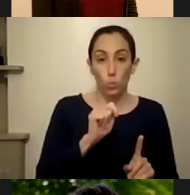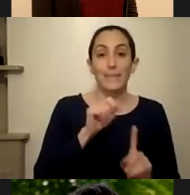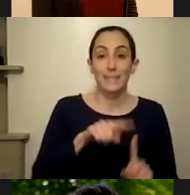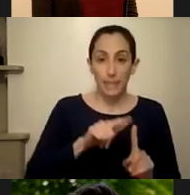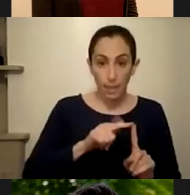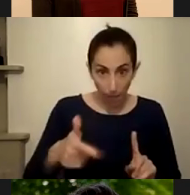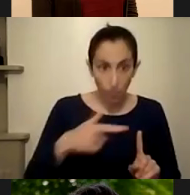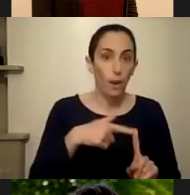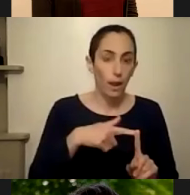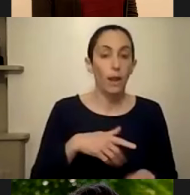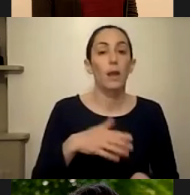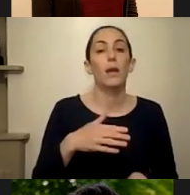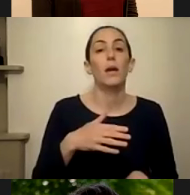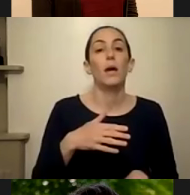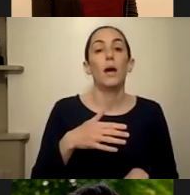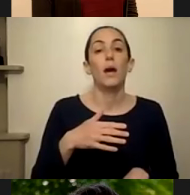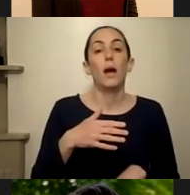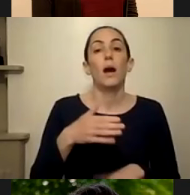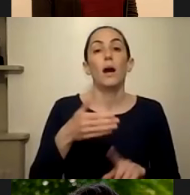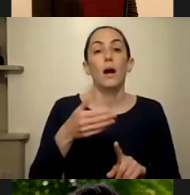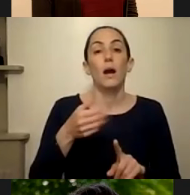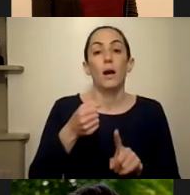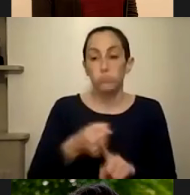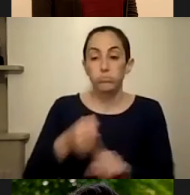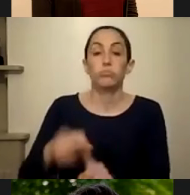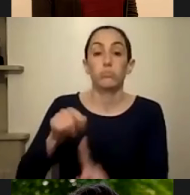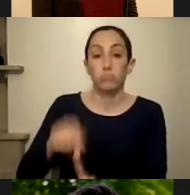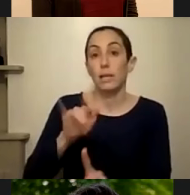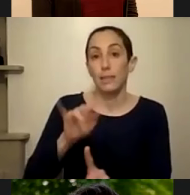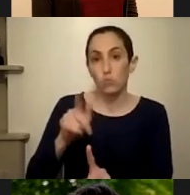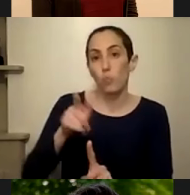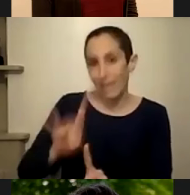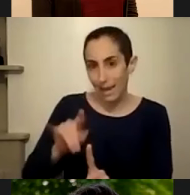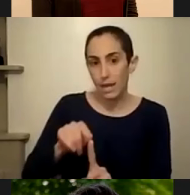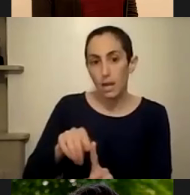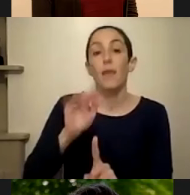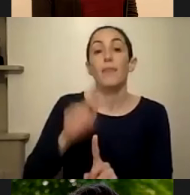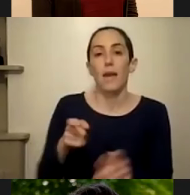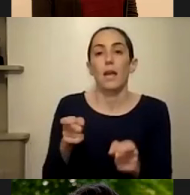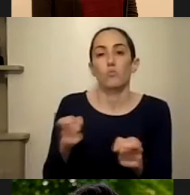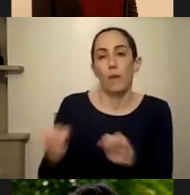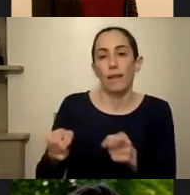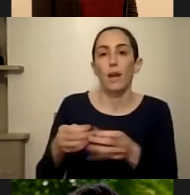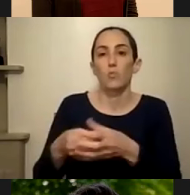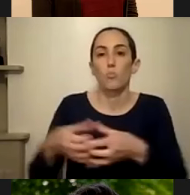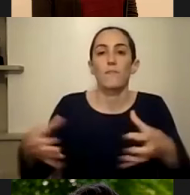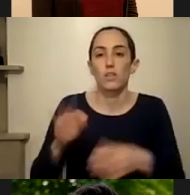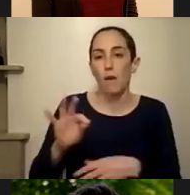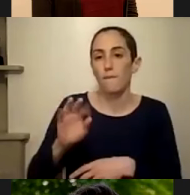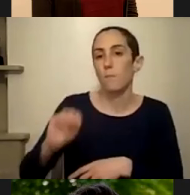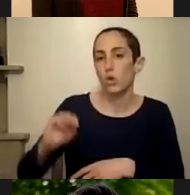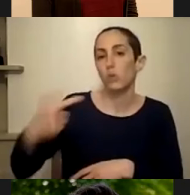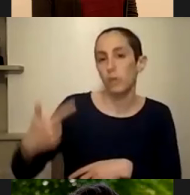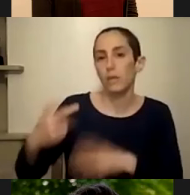downstream acting through LIN28 that's regulating the proliferation of mural glial cells. And also if